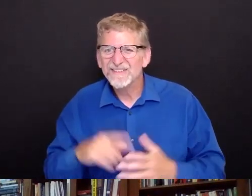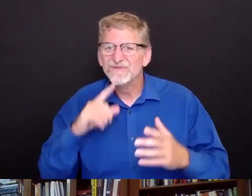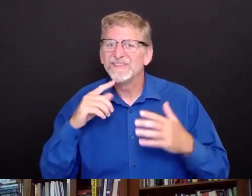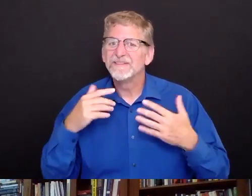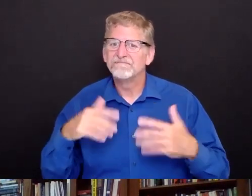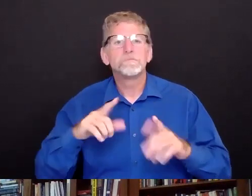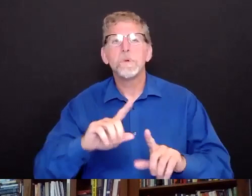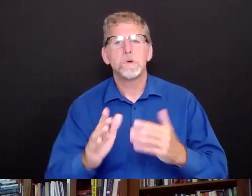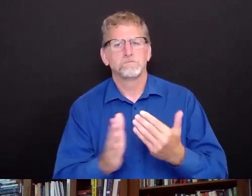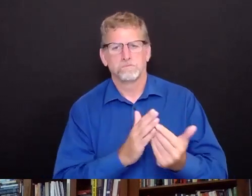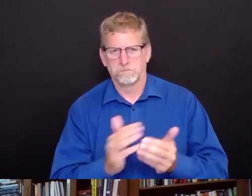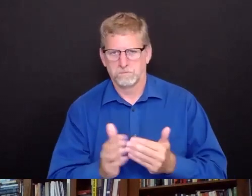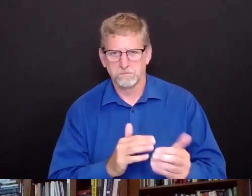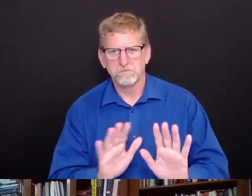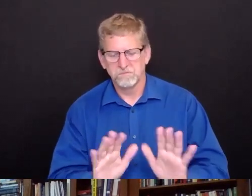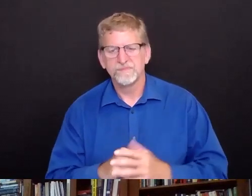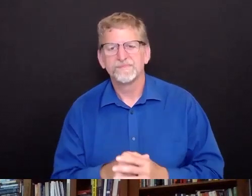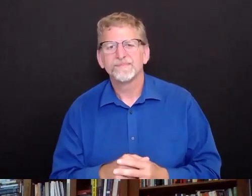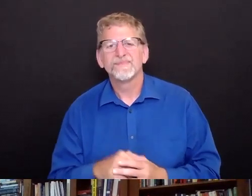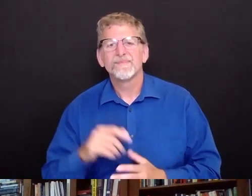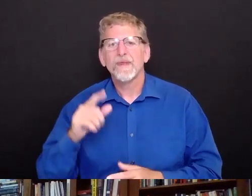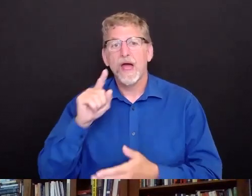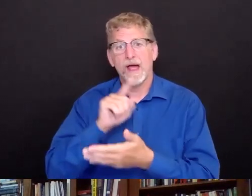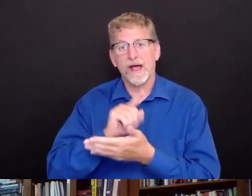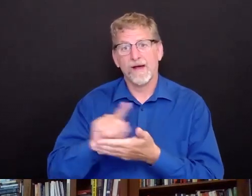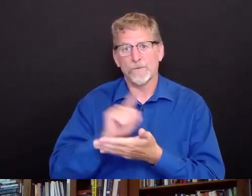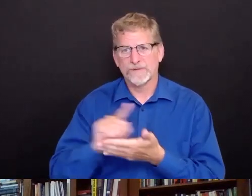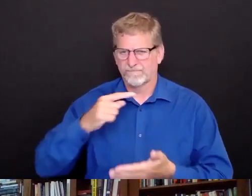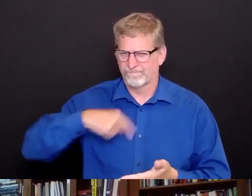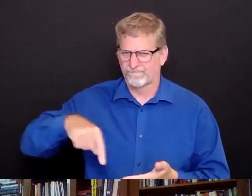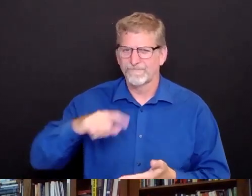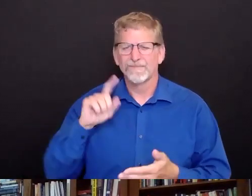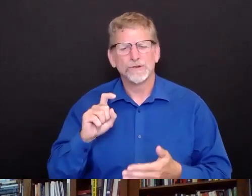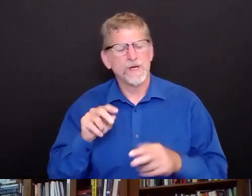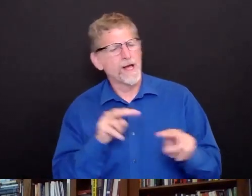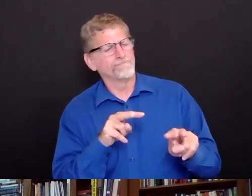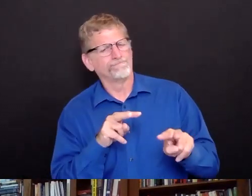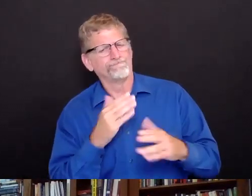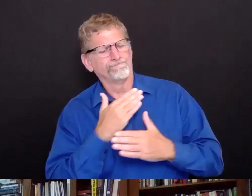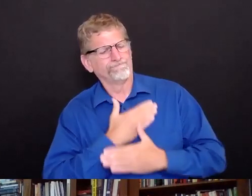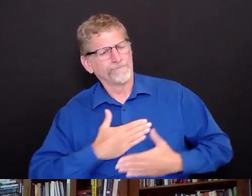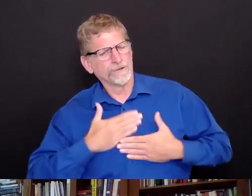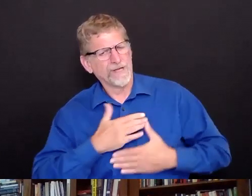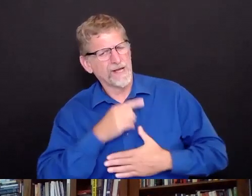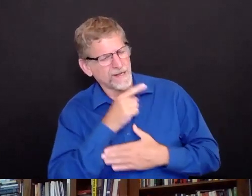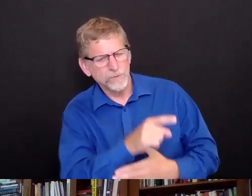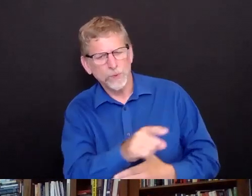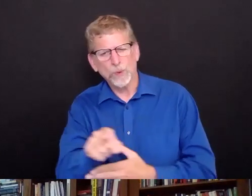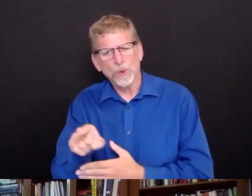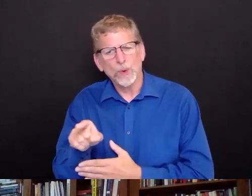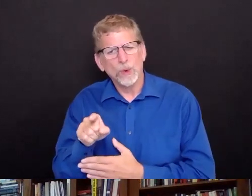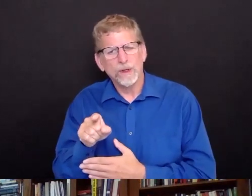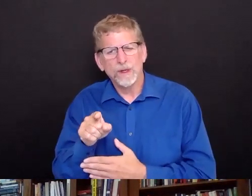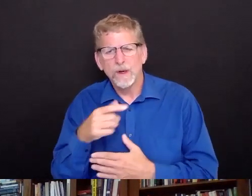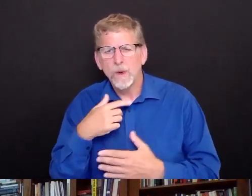to be Postdoc Appreciation Week, because we would not be seeing the remarkable advances from basic science through translation